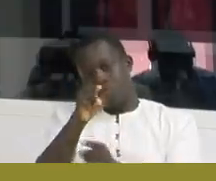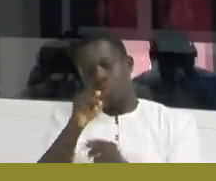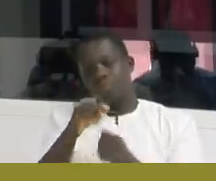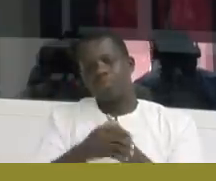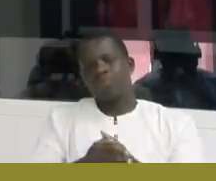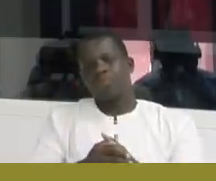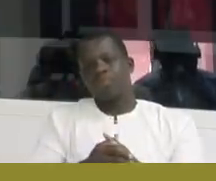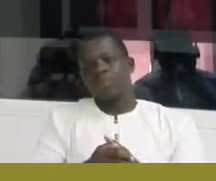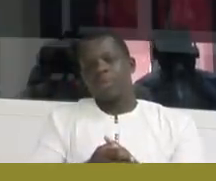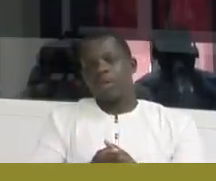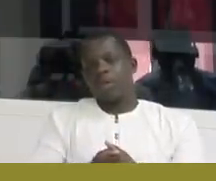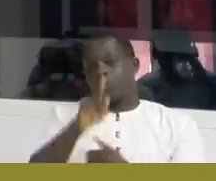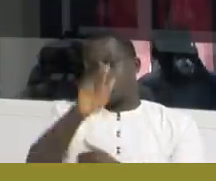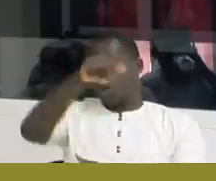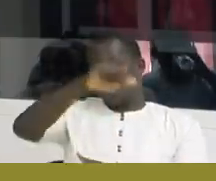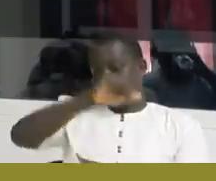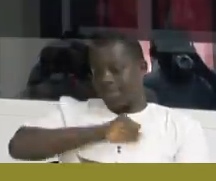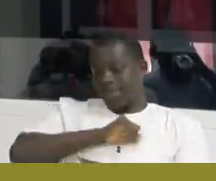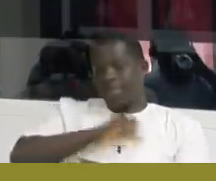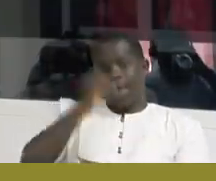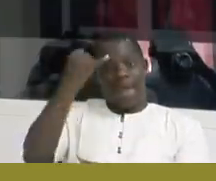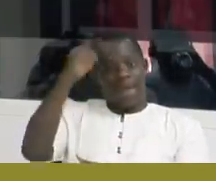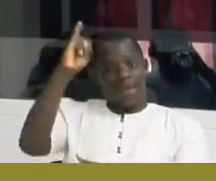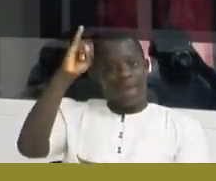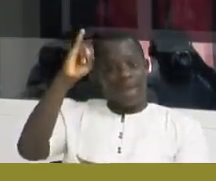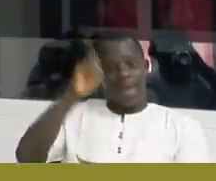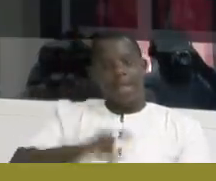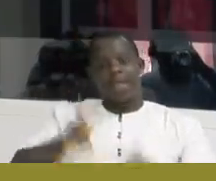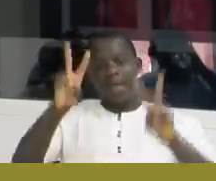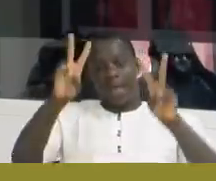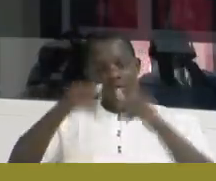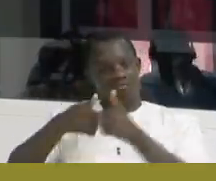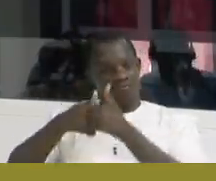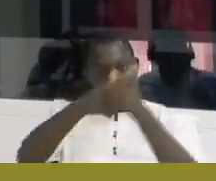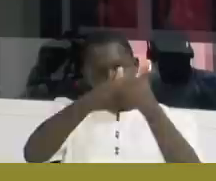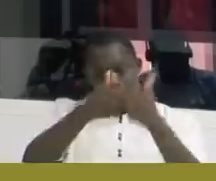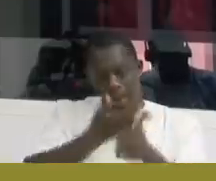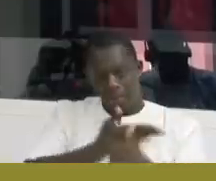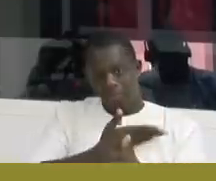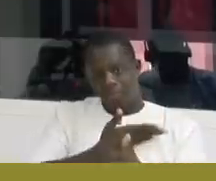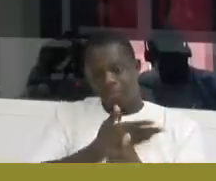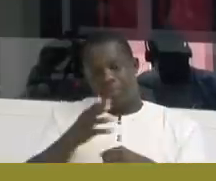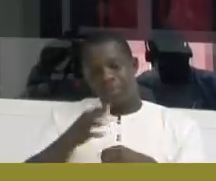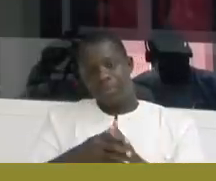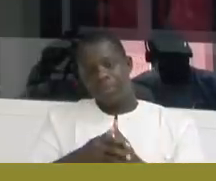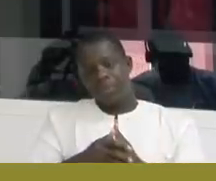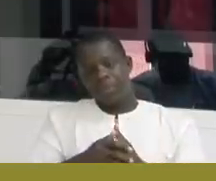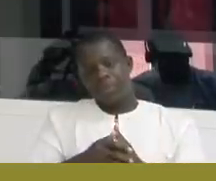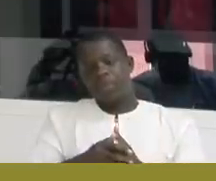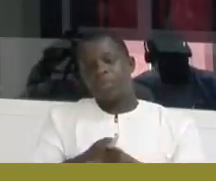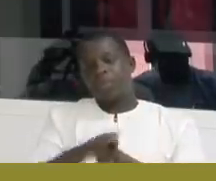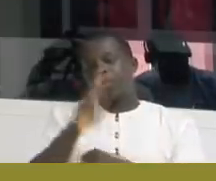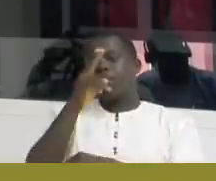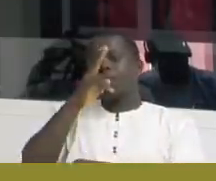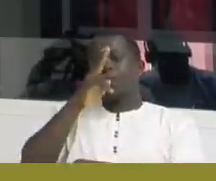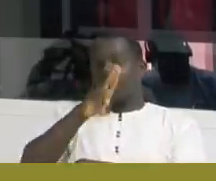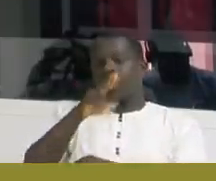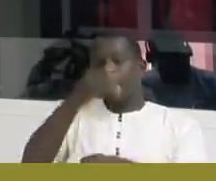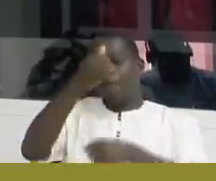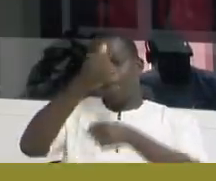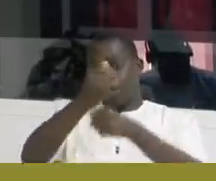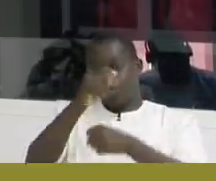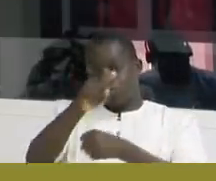Are you suggesting that Jammeh was brainwashing you? He was trying to make